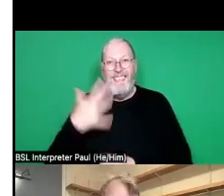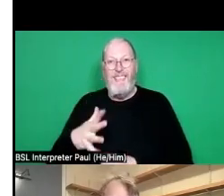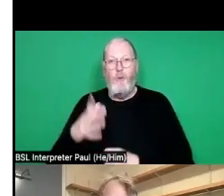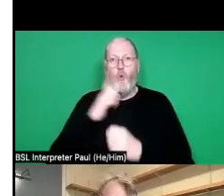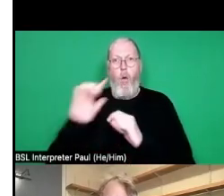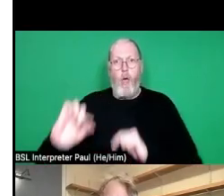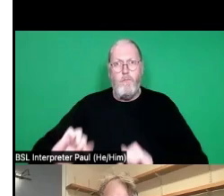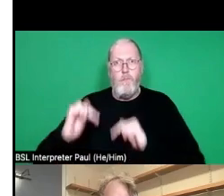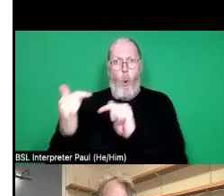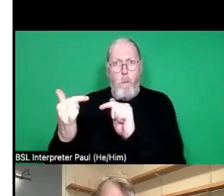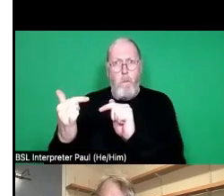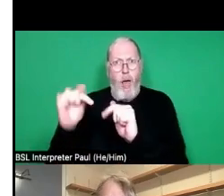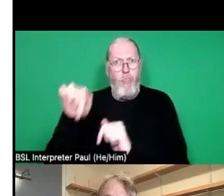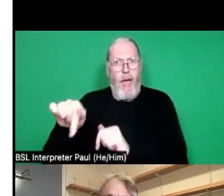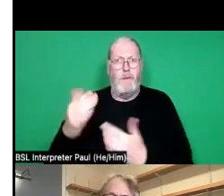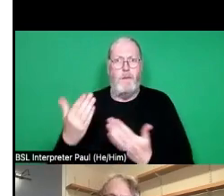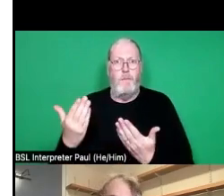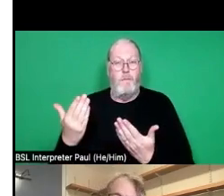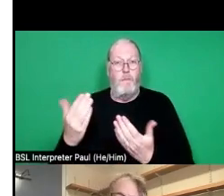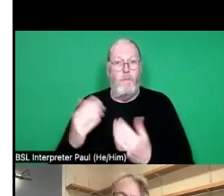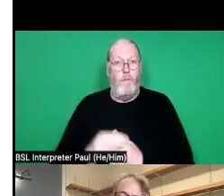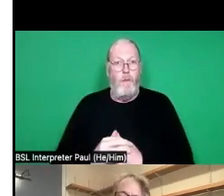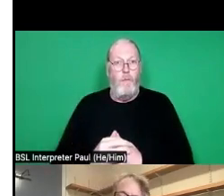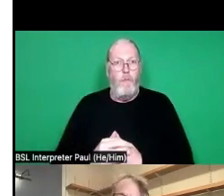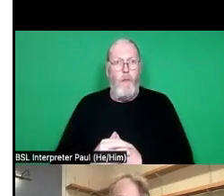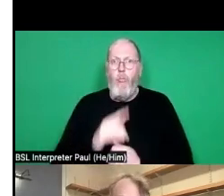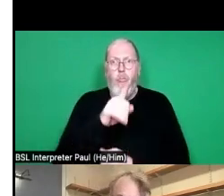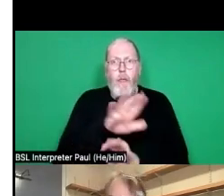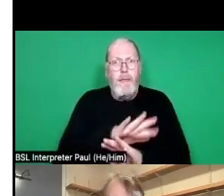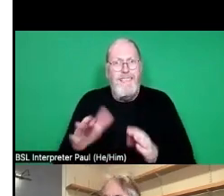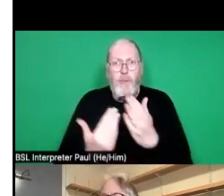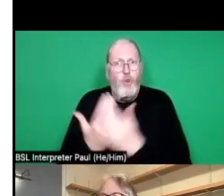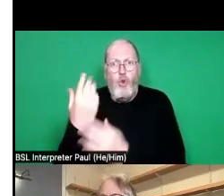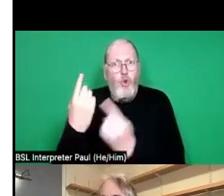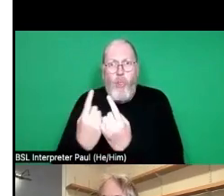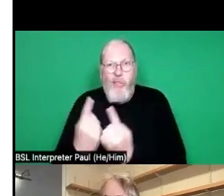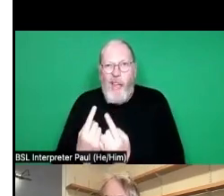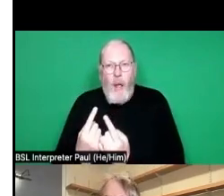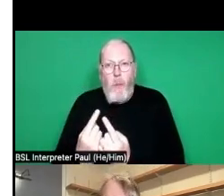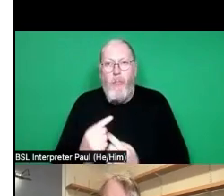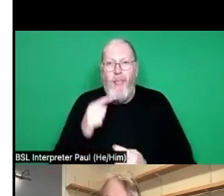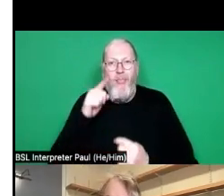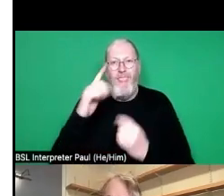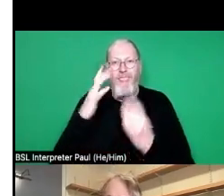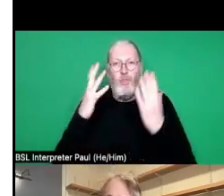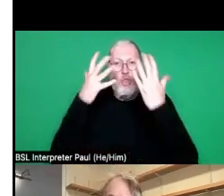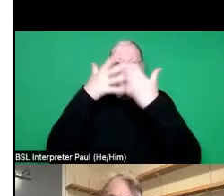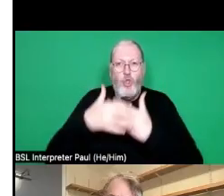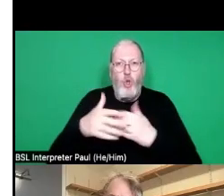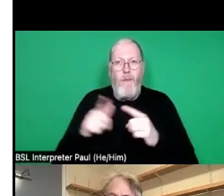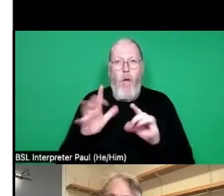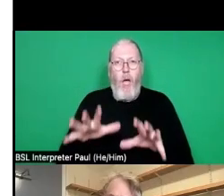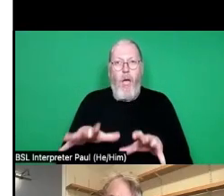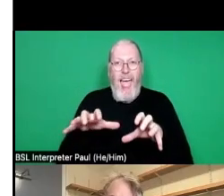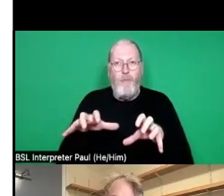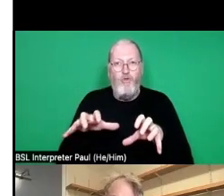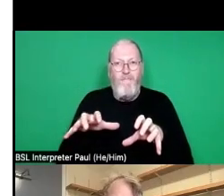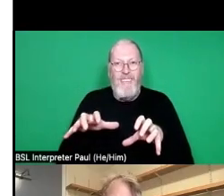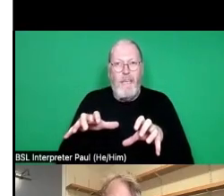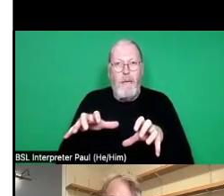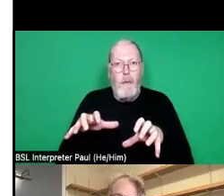this possibility isn't new, this kind of worry about entropy and the way it's used. It was first raised by Norbert Wiener